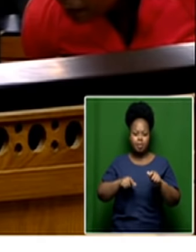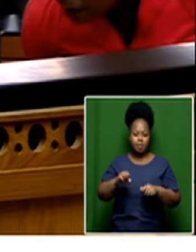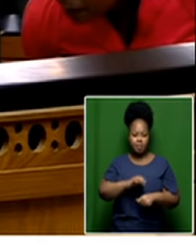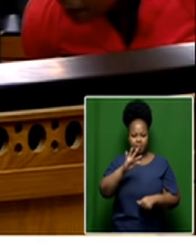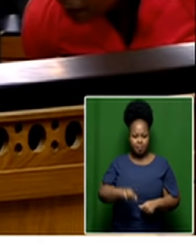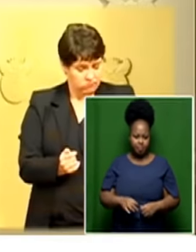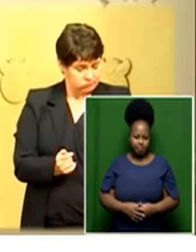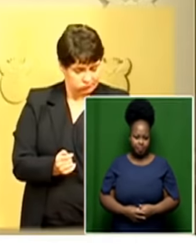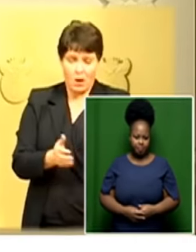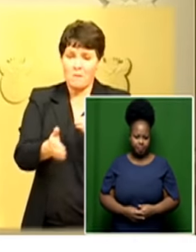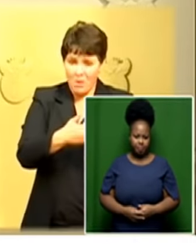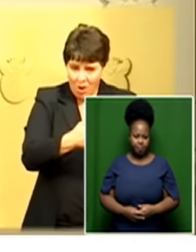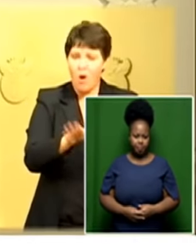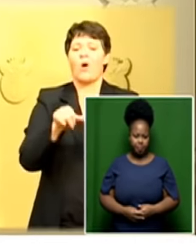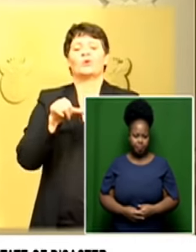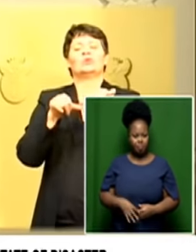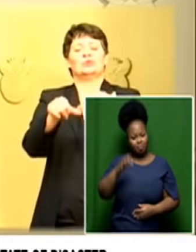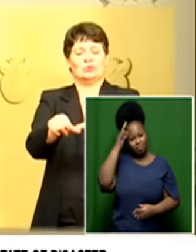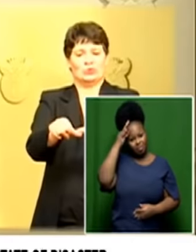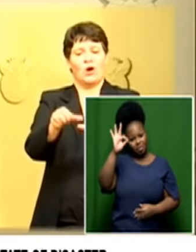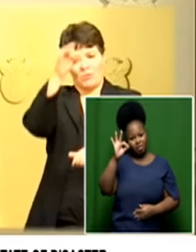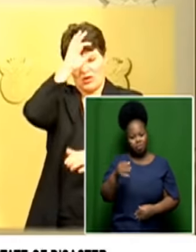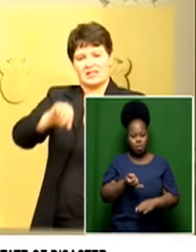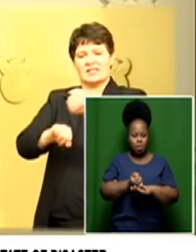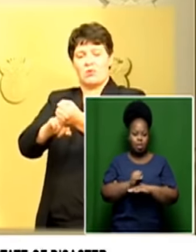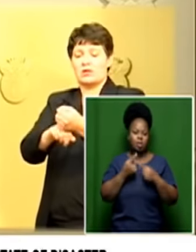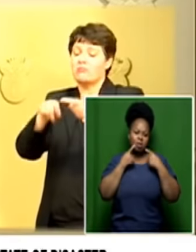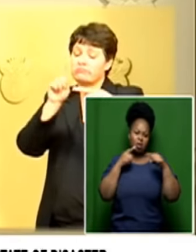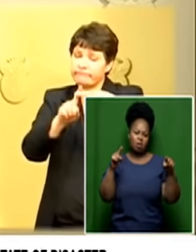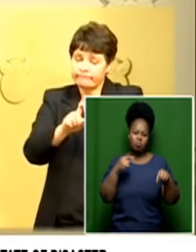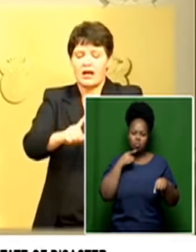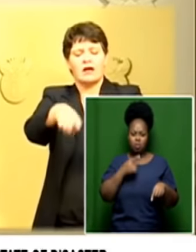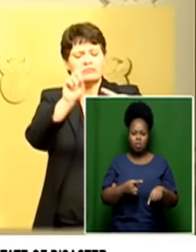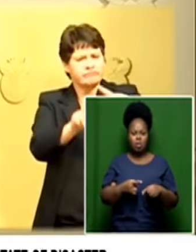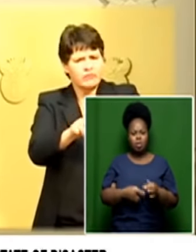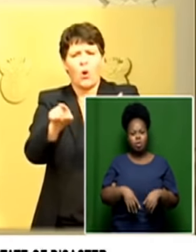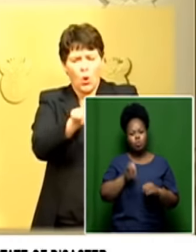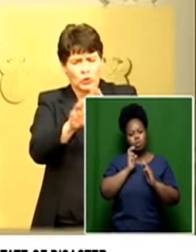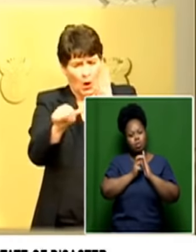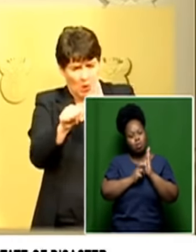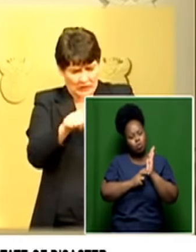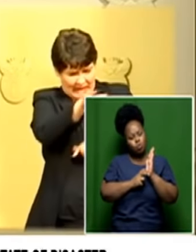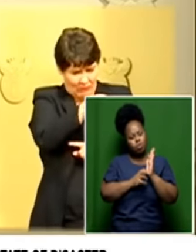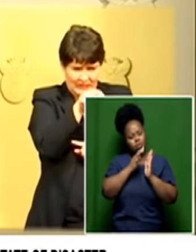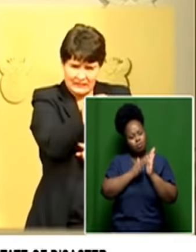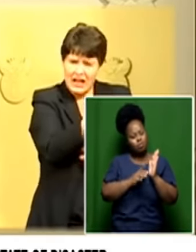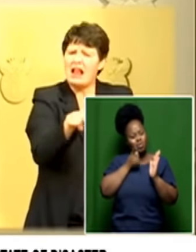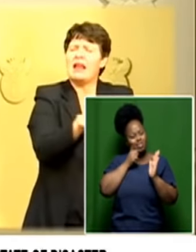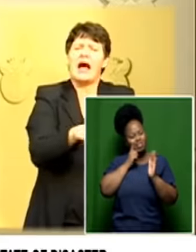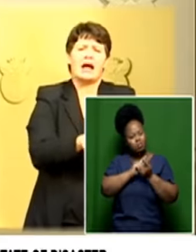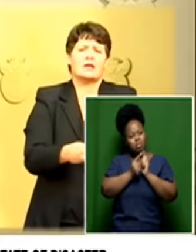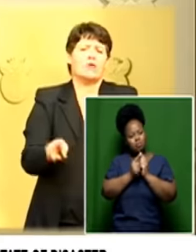of South Africa. The government announced earlier that it will fine-tune the basic lockdown regulations as the